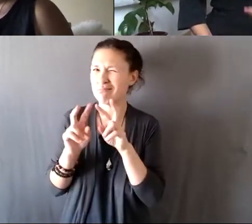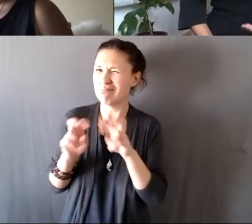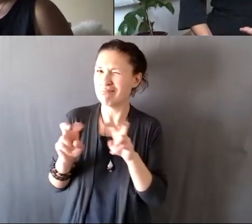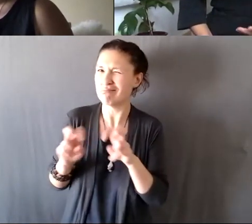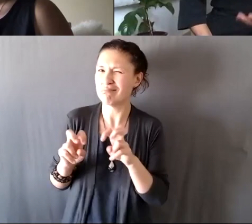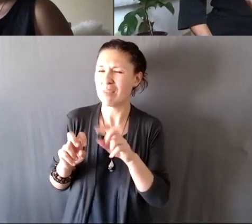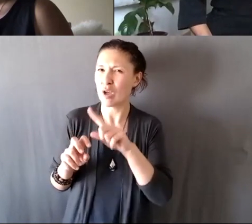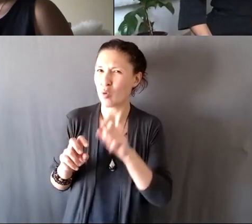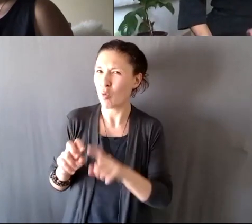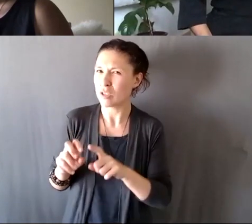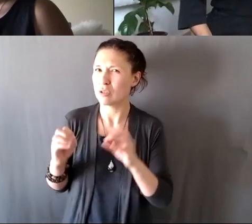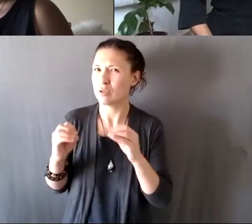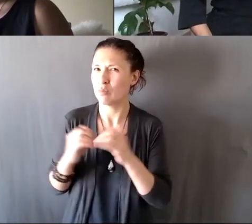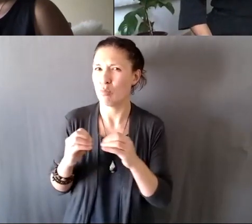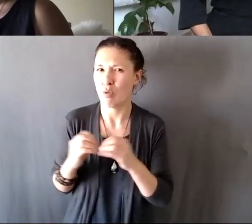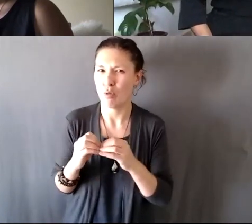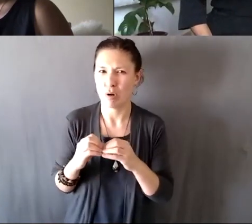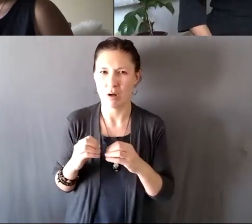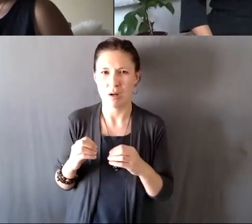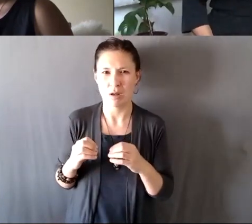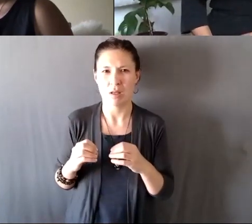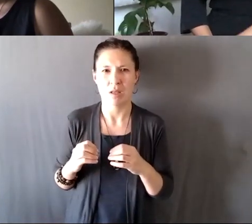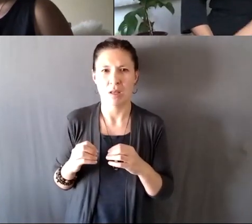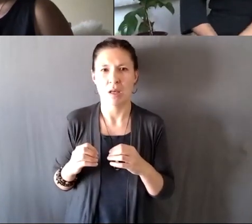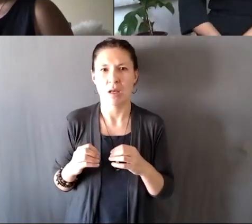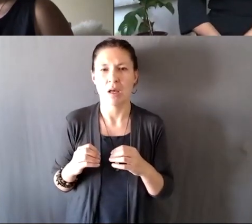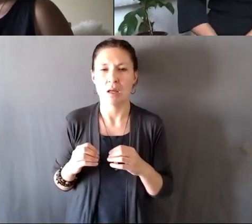be critical and to be analytical of a practice that